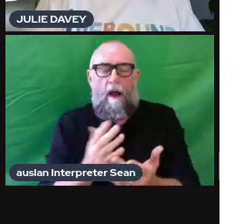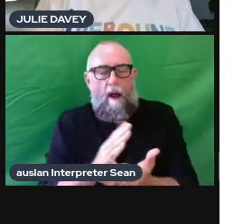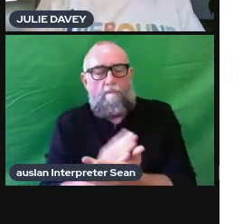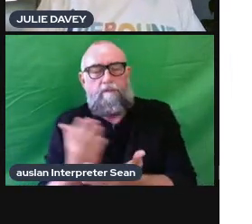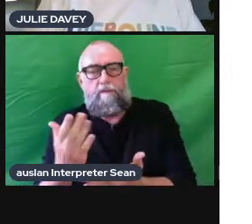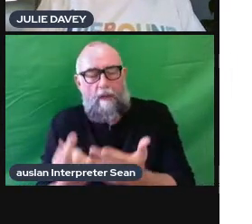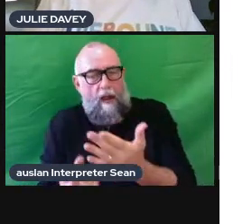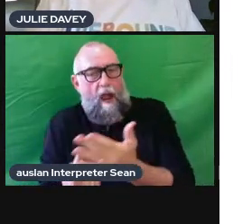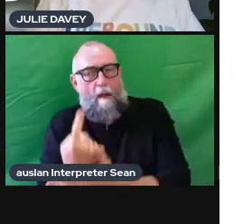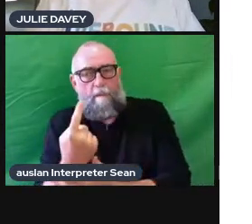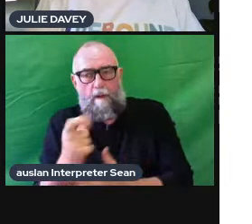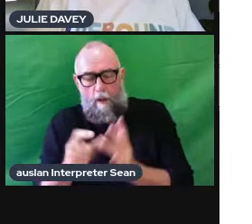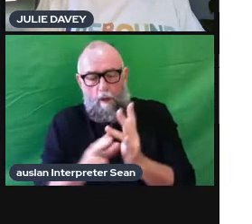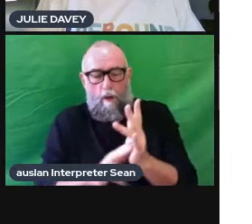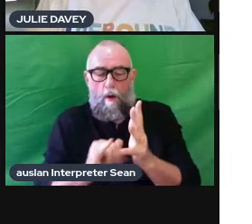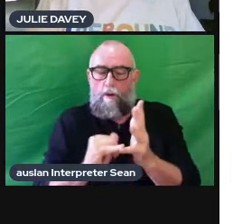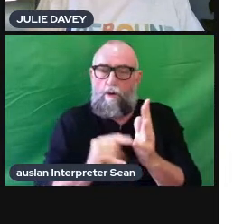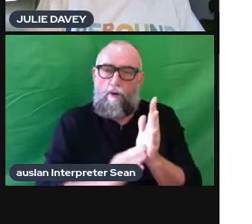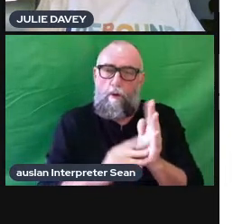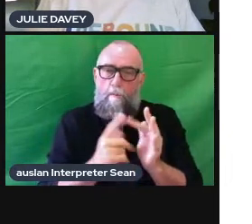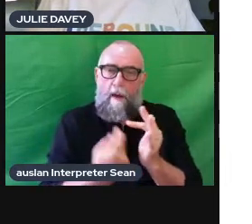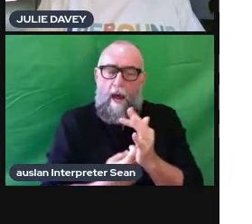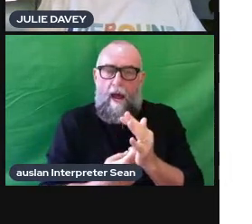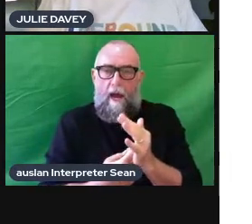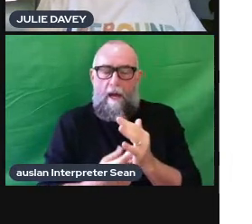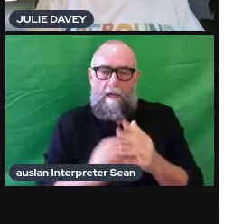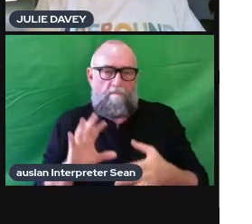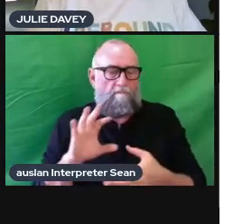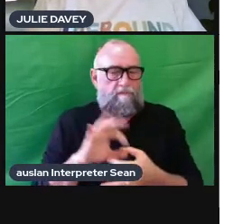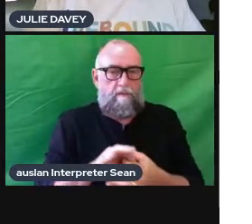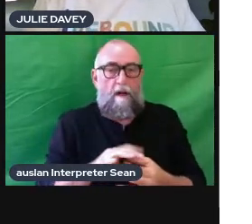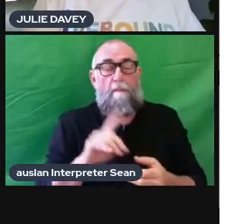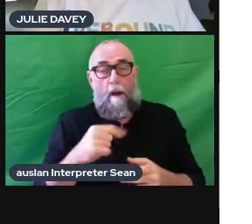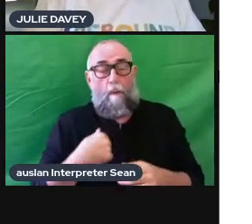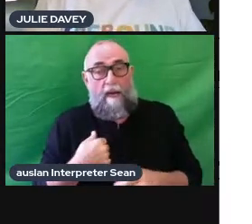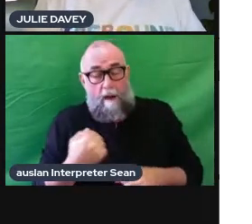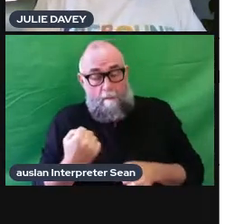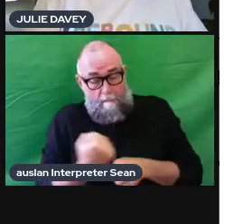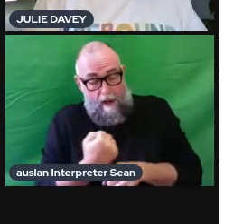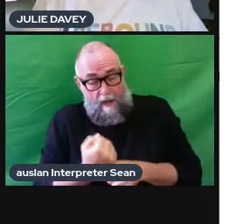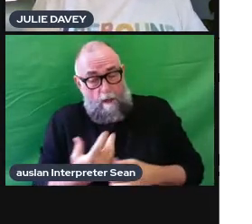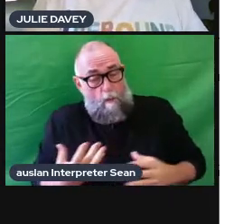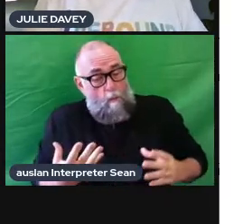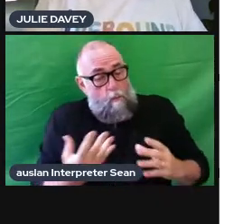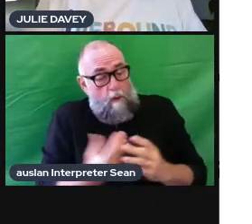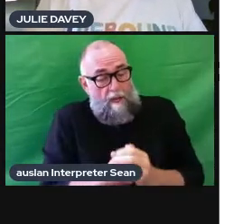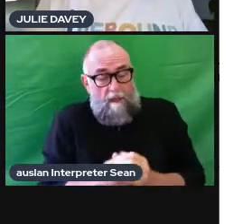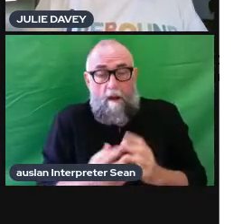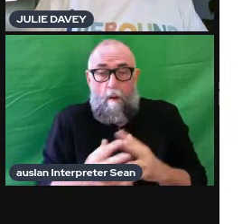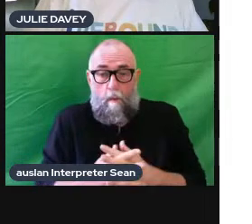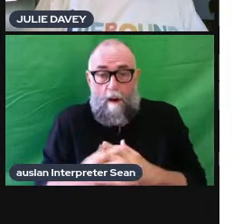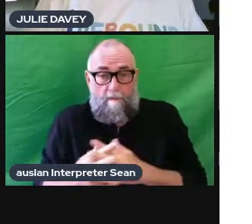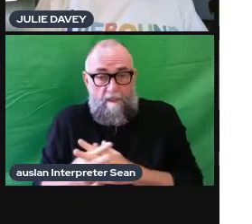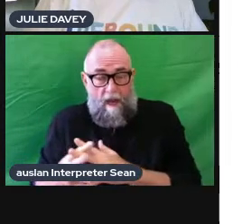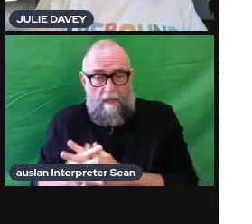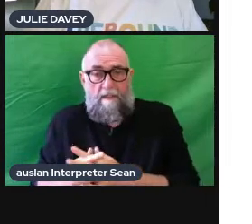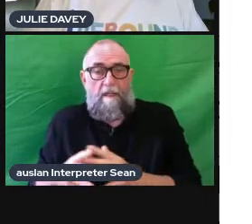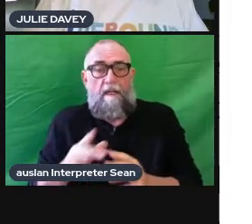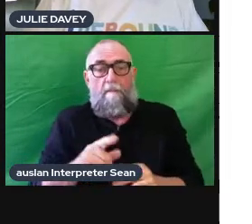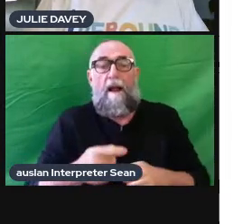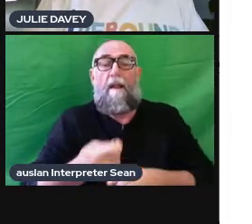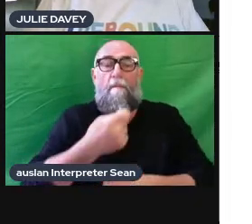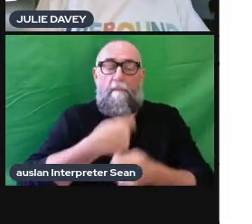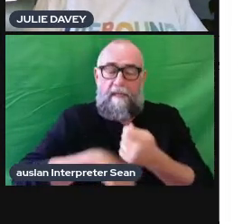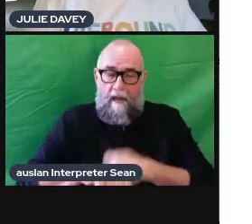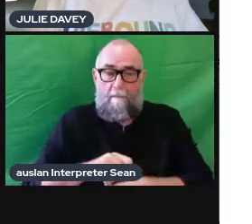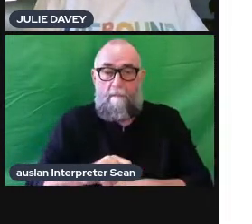happen, while also co-creating a website, which at the beginning was unnamed, but it became the iRebound